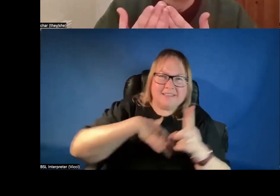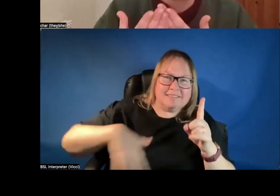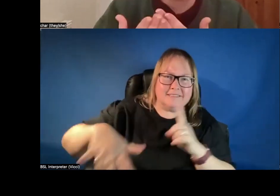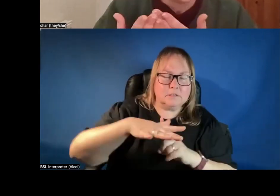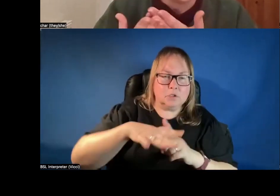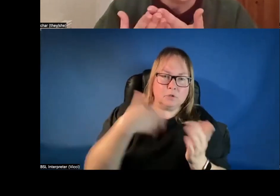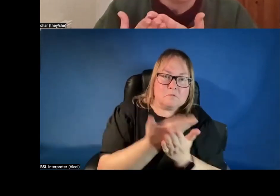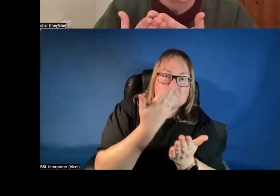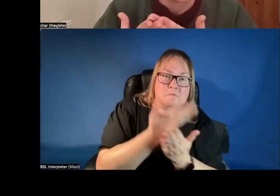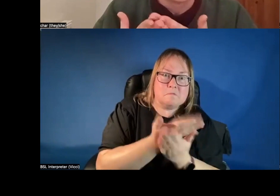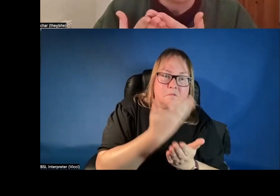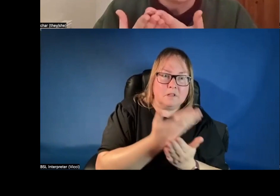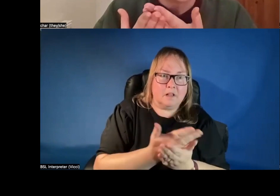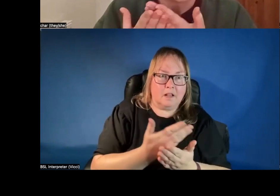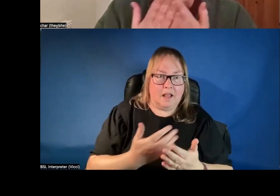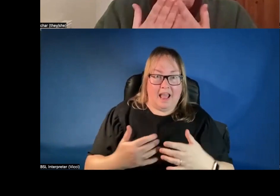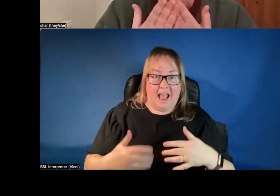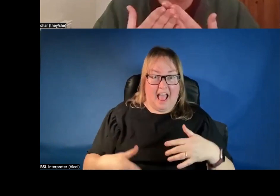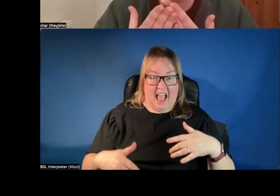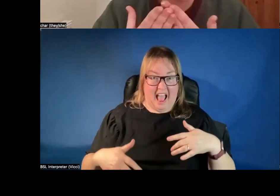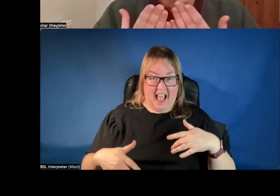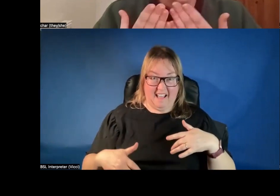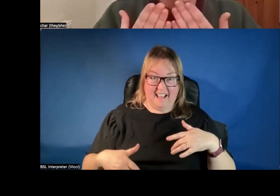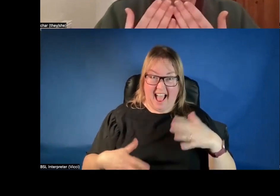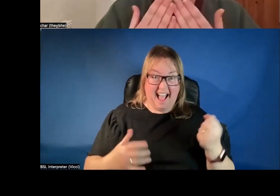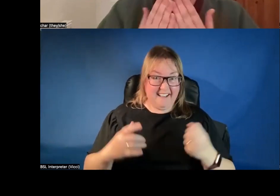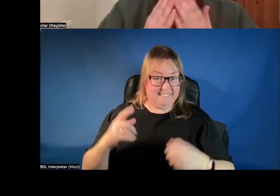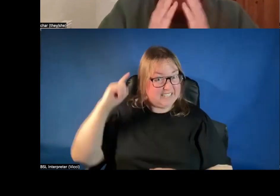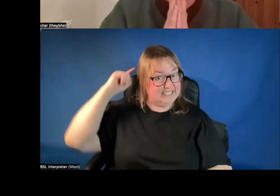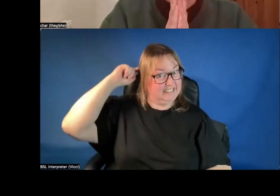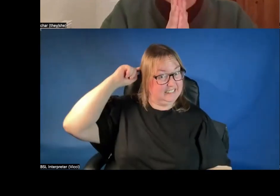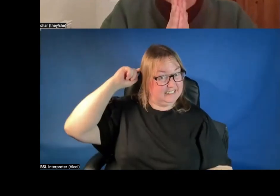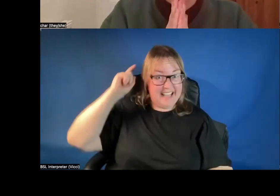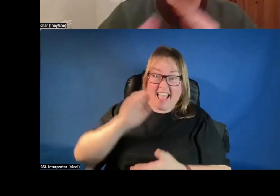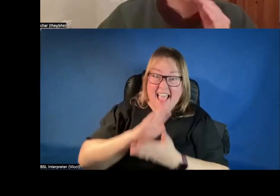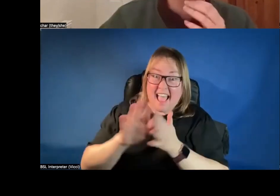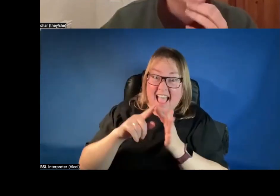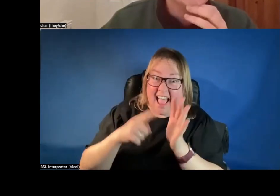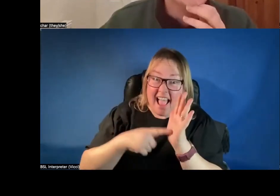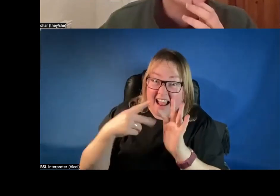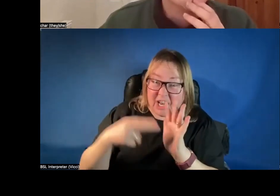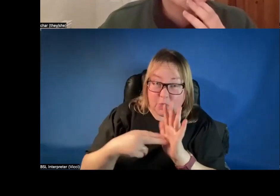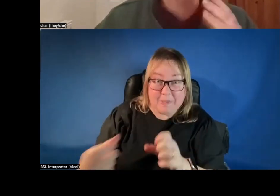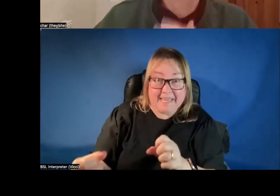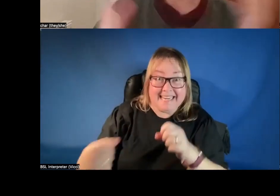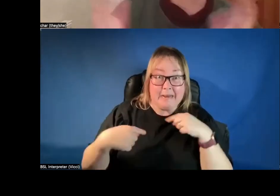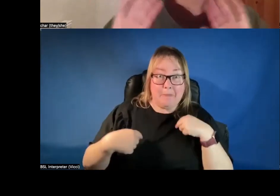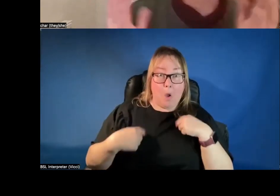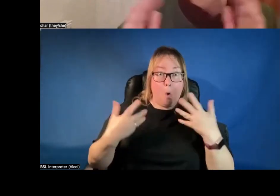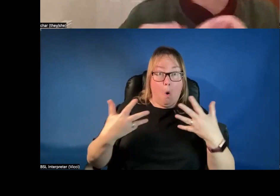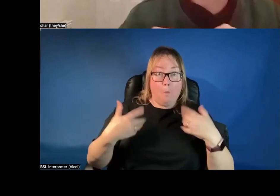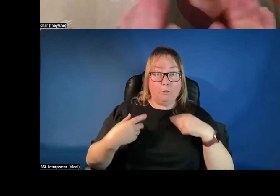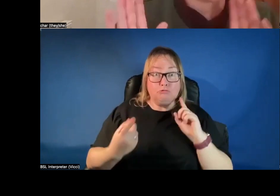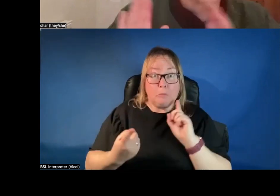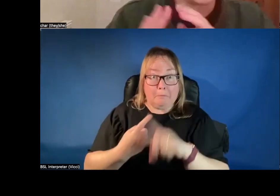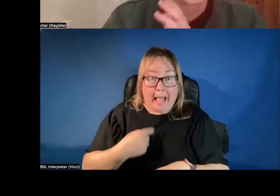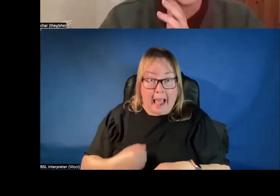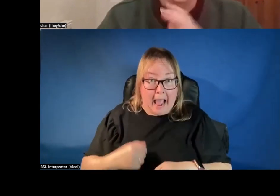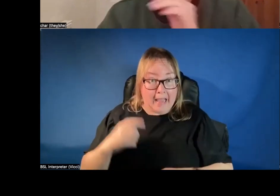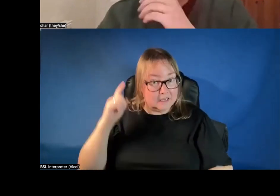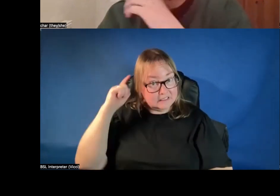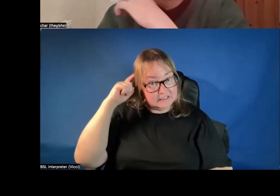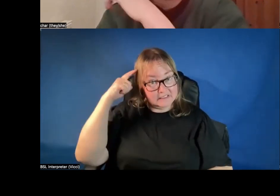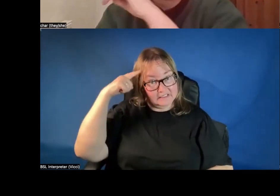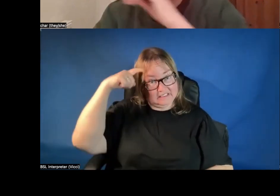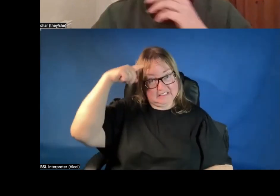think I owe you an email at the moment, Helen, actually. Oh gosh, I do. No, but I'm resisting